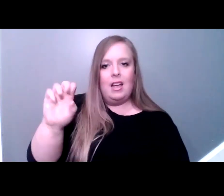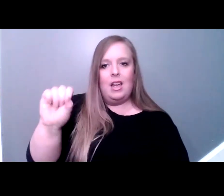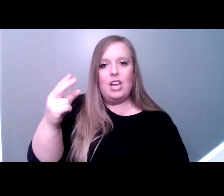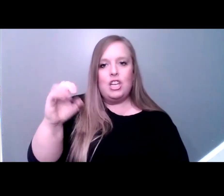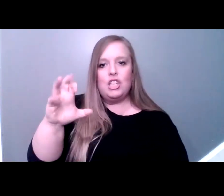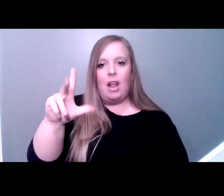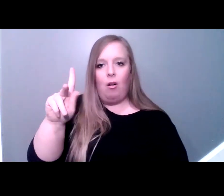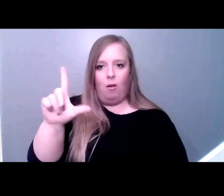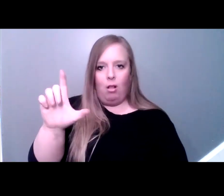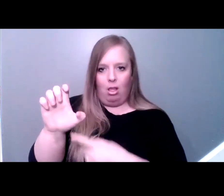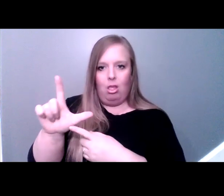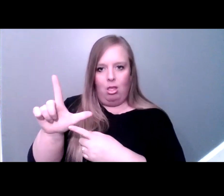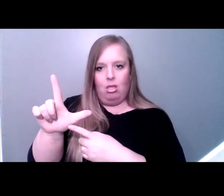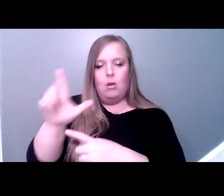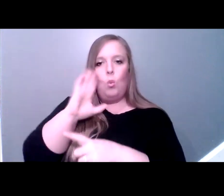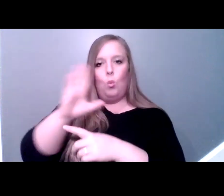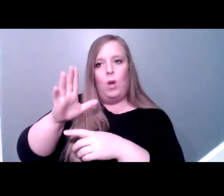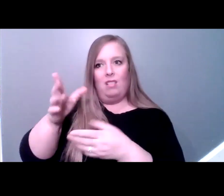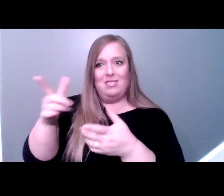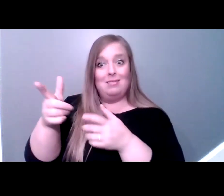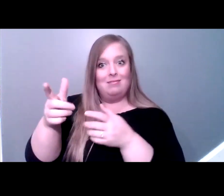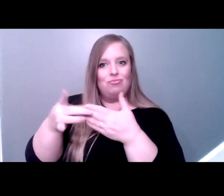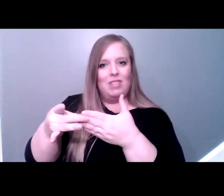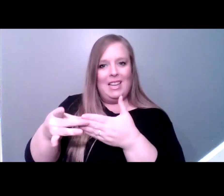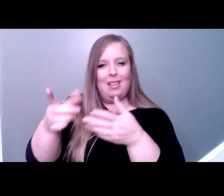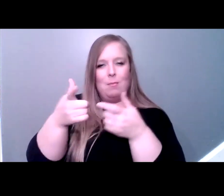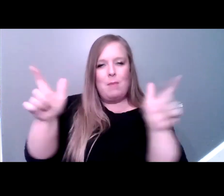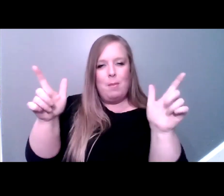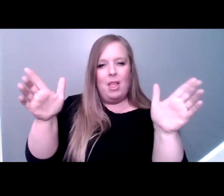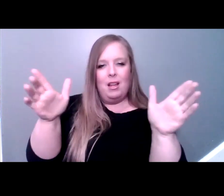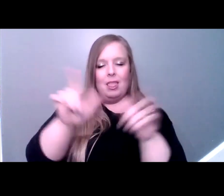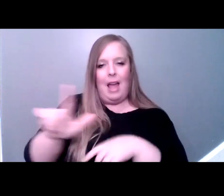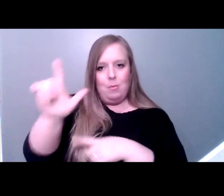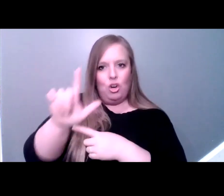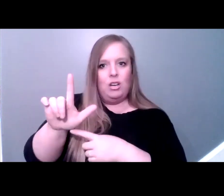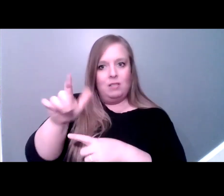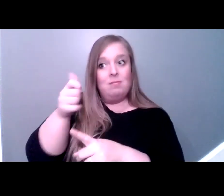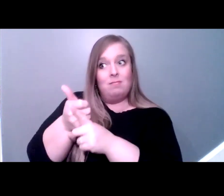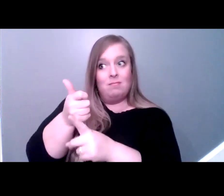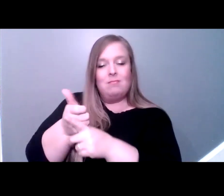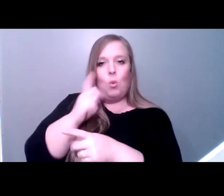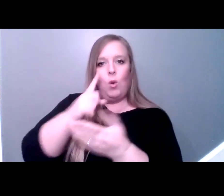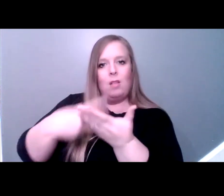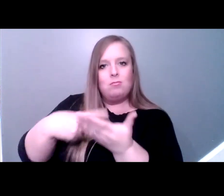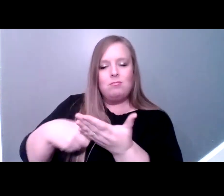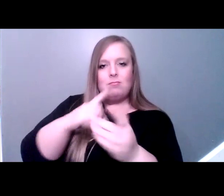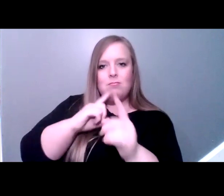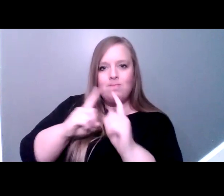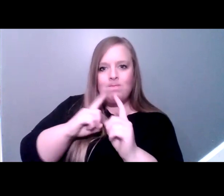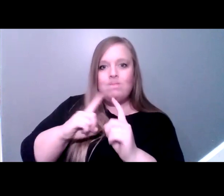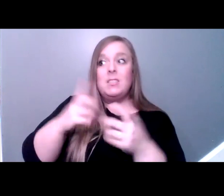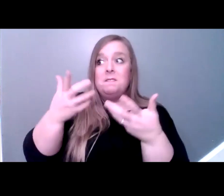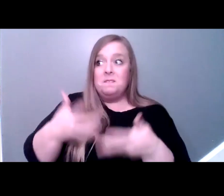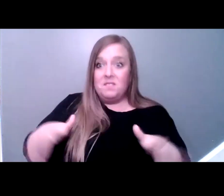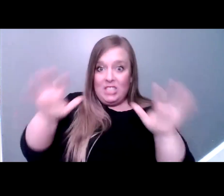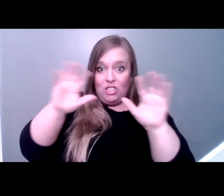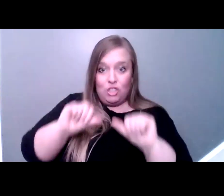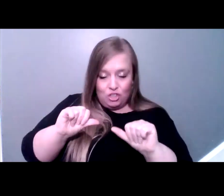Public Library, will converse with our author. That conversation will be followed by a question and answer